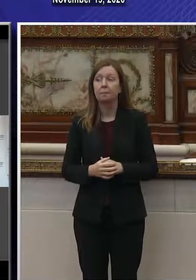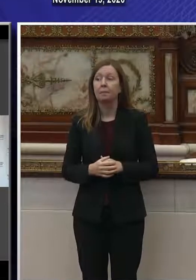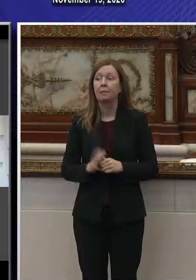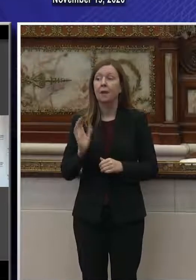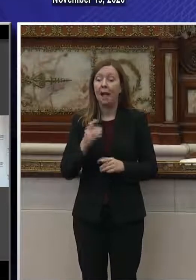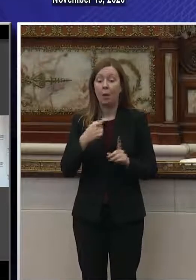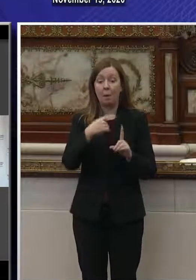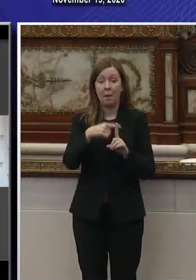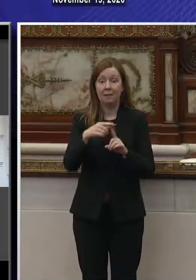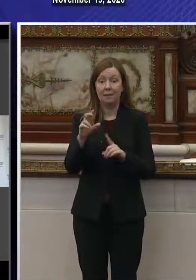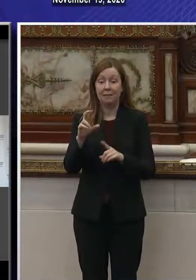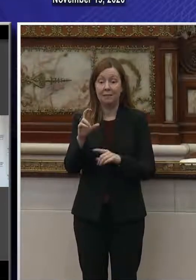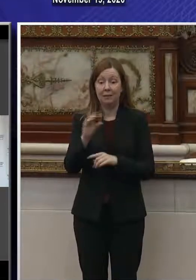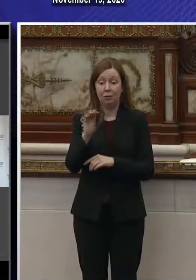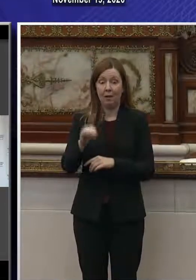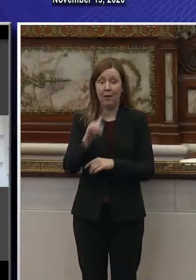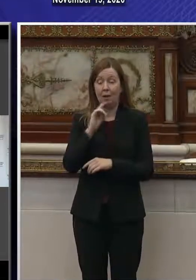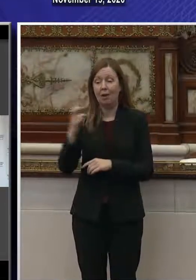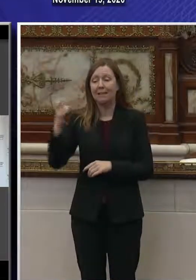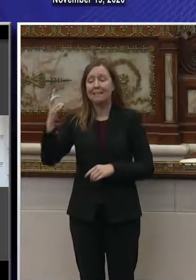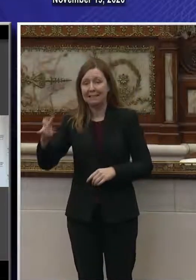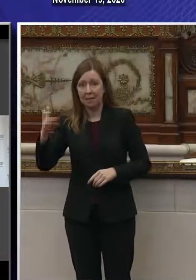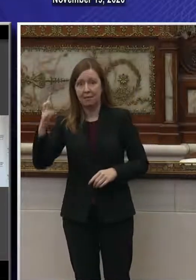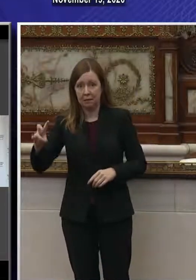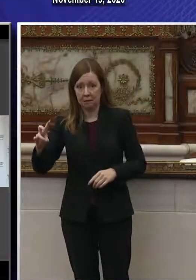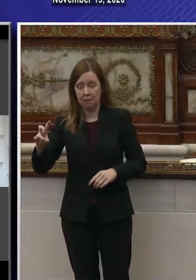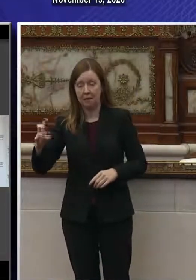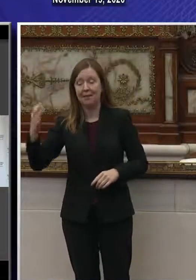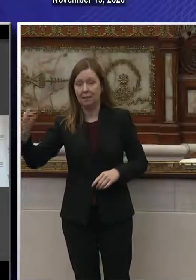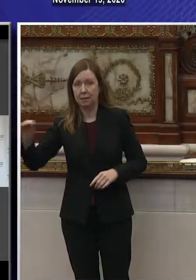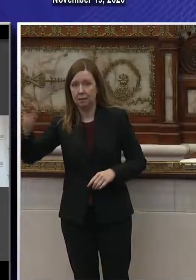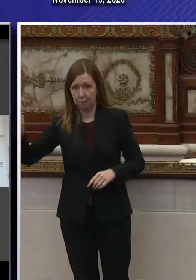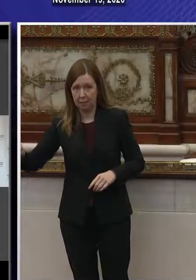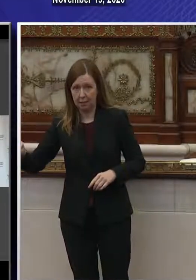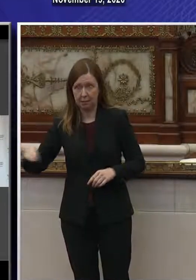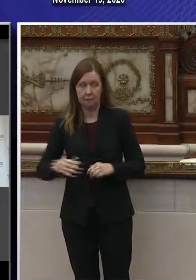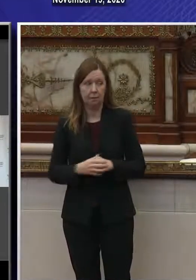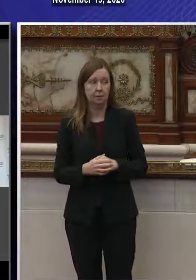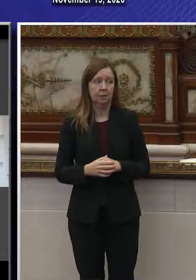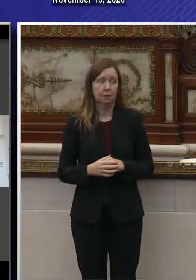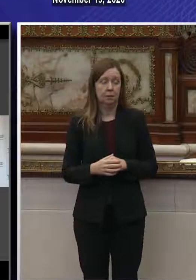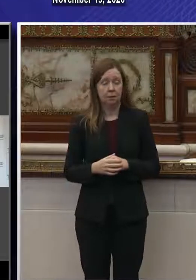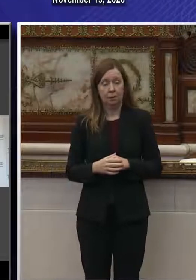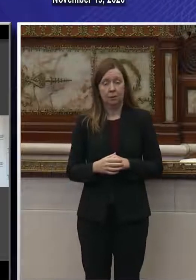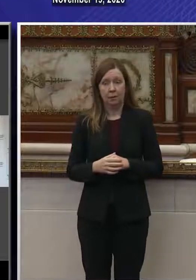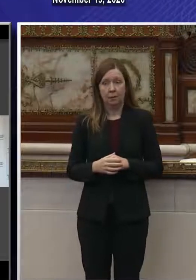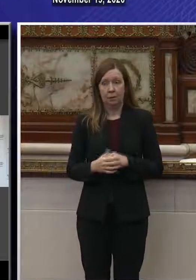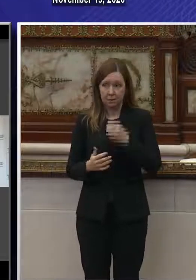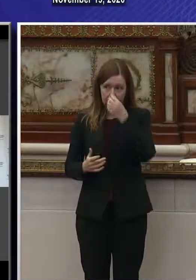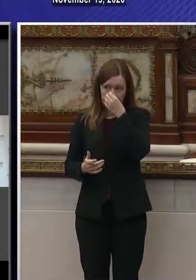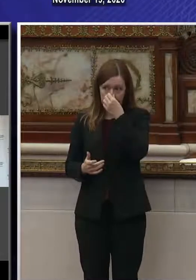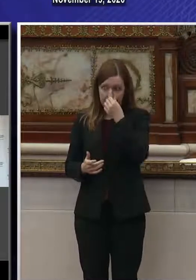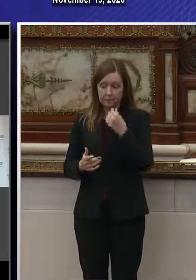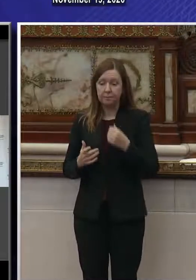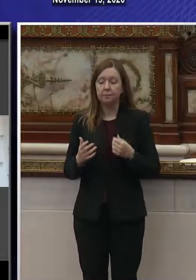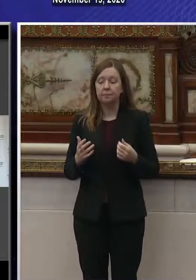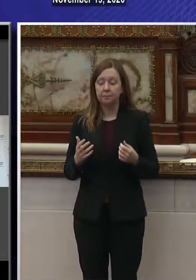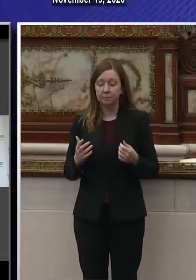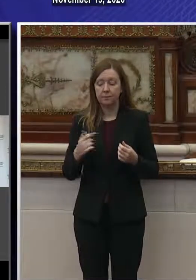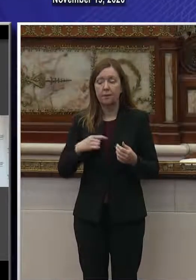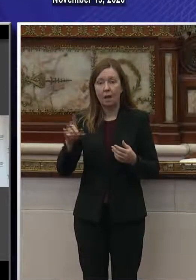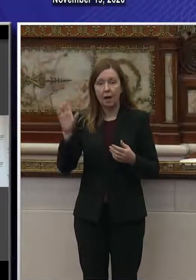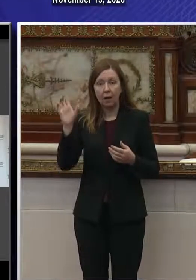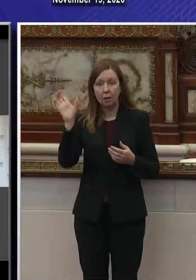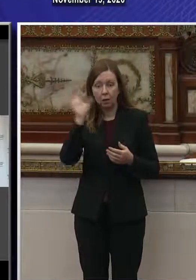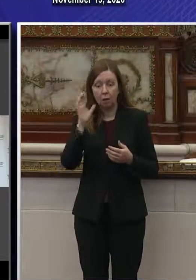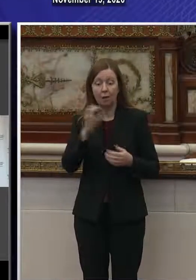and our positivity rates are 17 and 19%. And as I heard